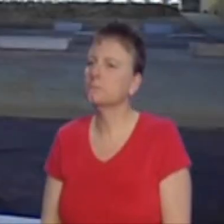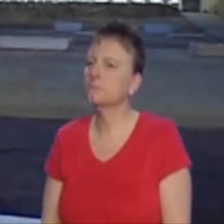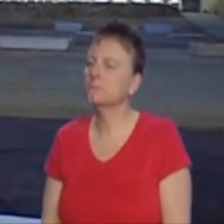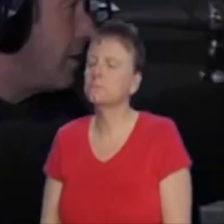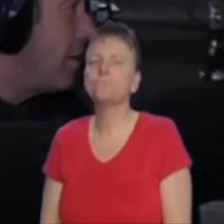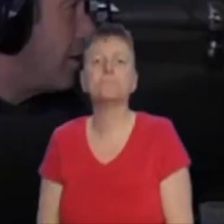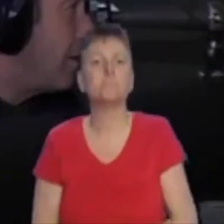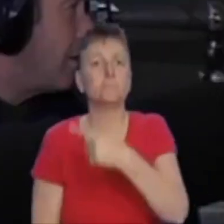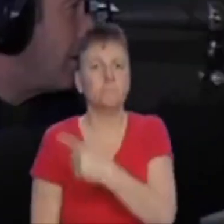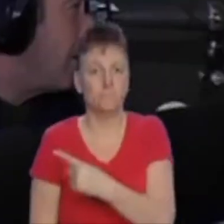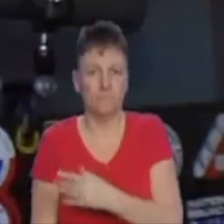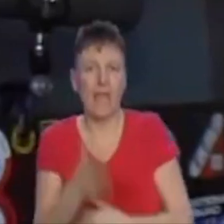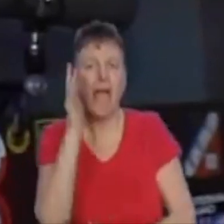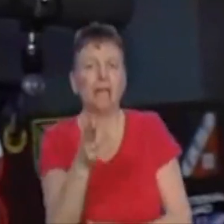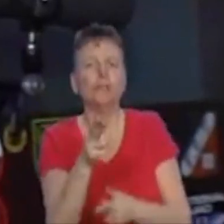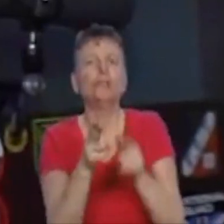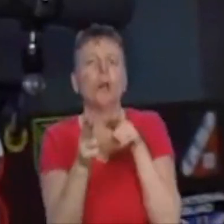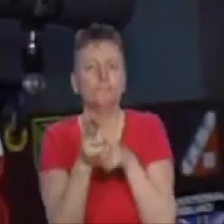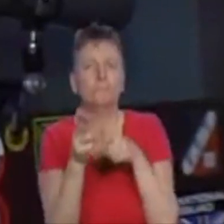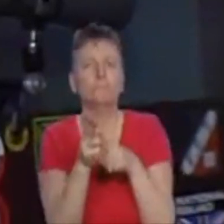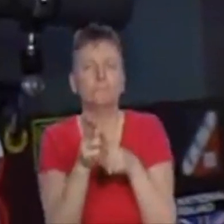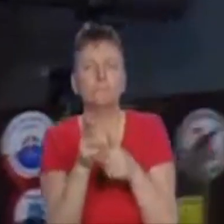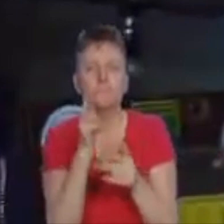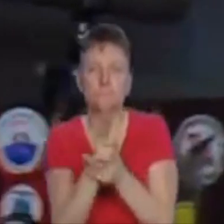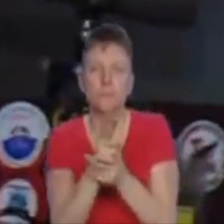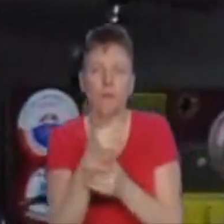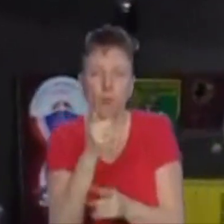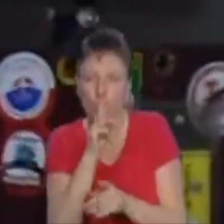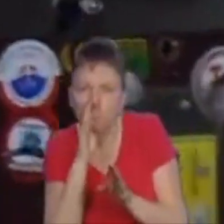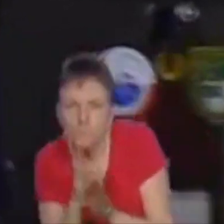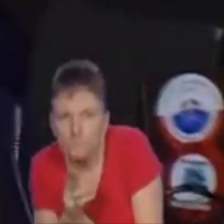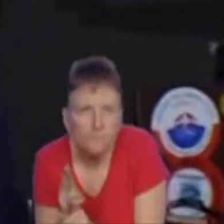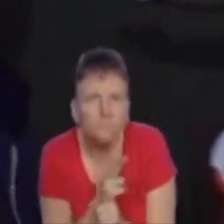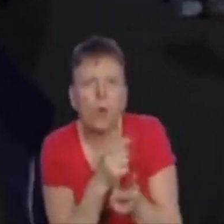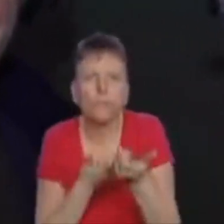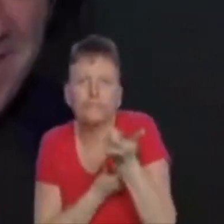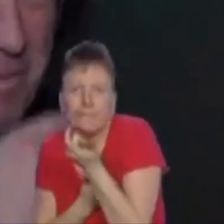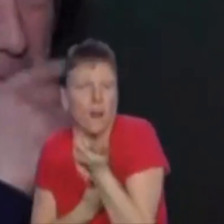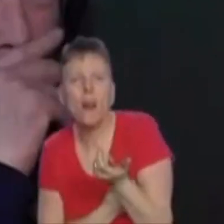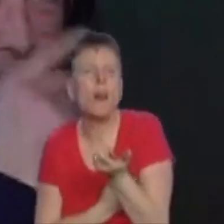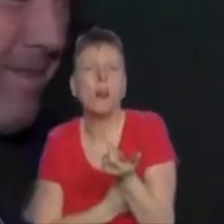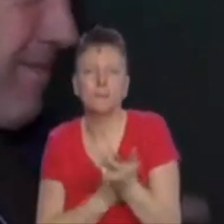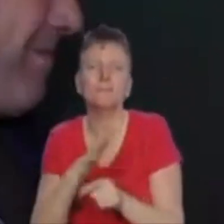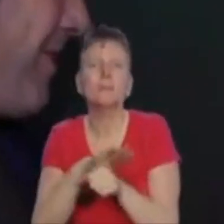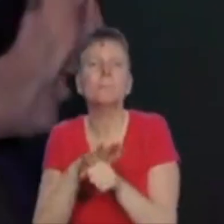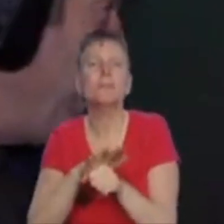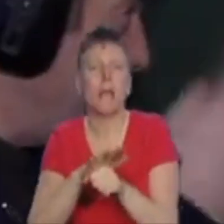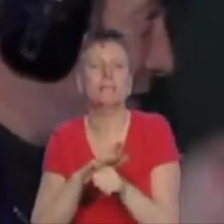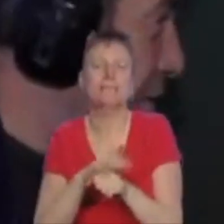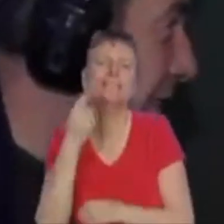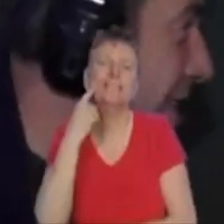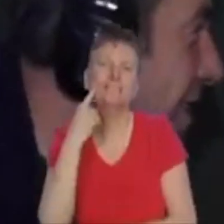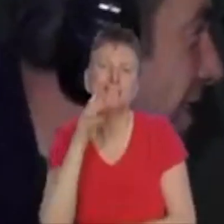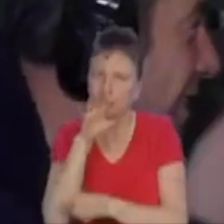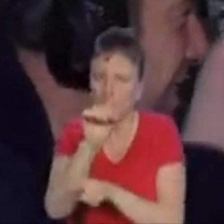Handguns are not as efficient as shotguns or sniper rifles, but they are advantageous in some circumstances as they are so easily concealed. Ah, il